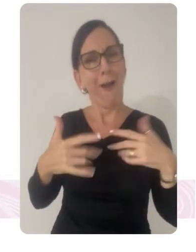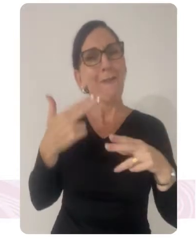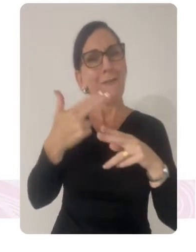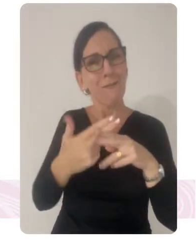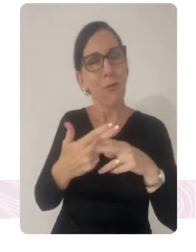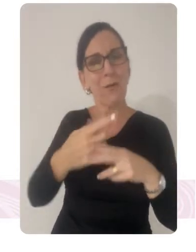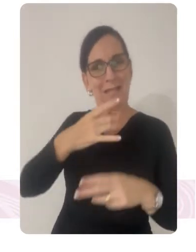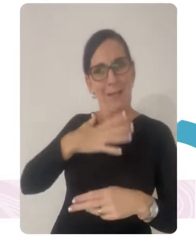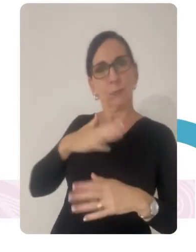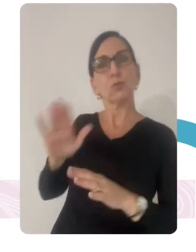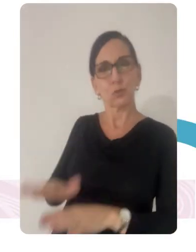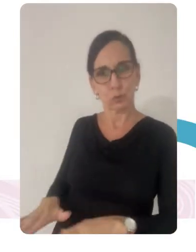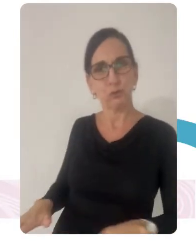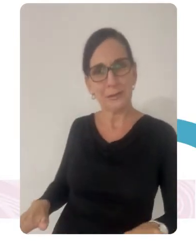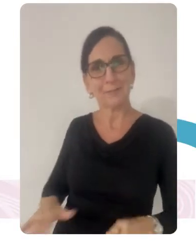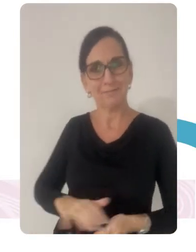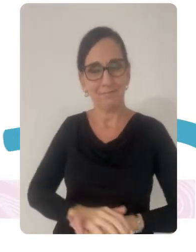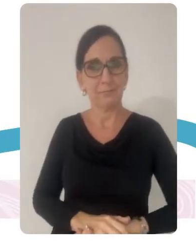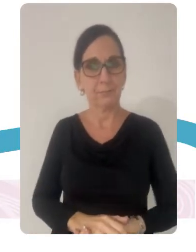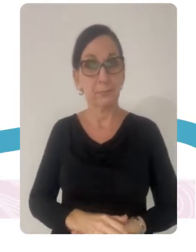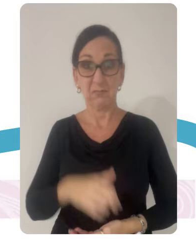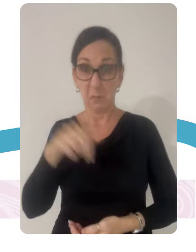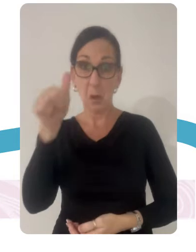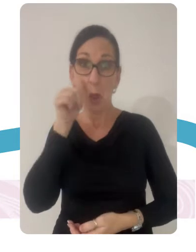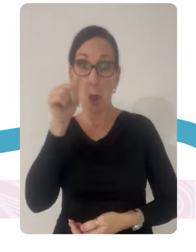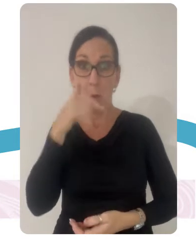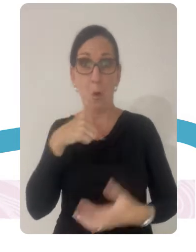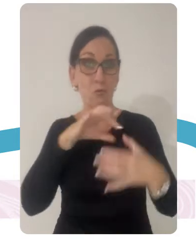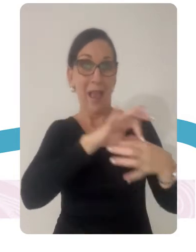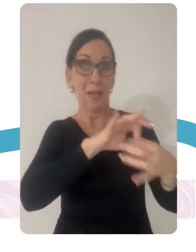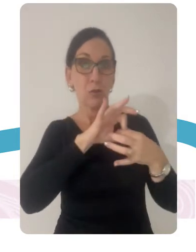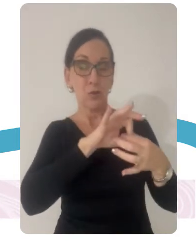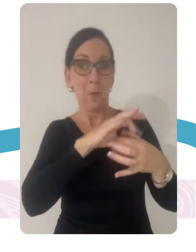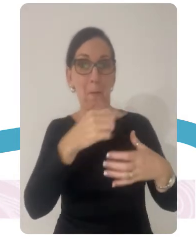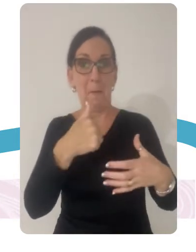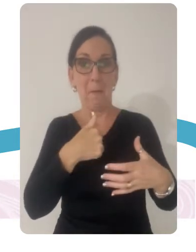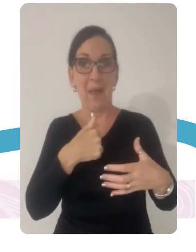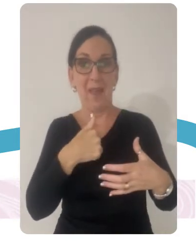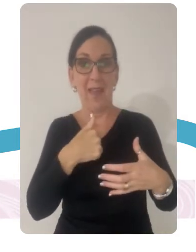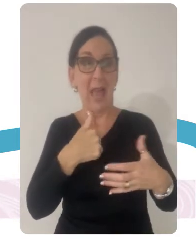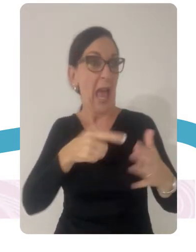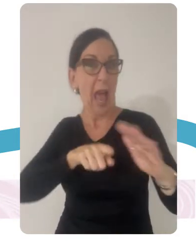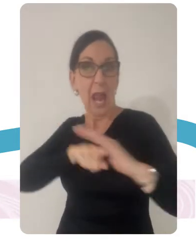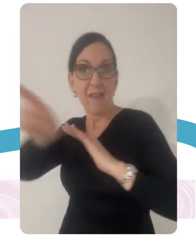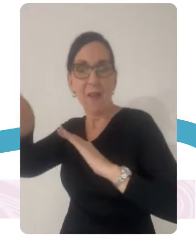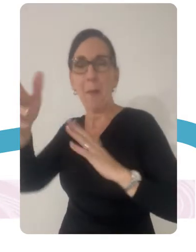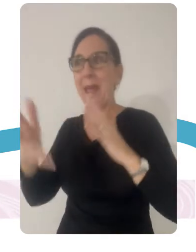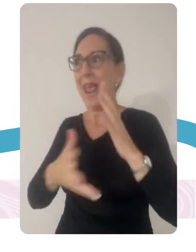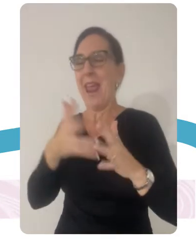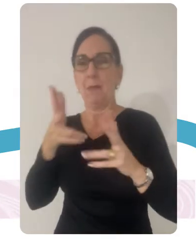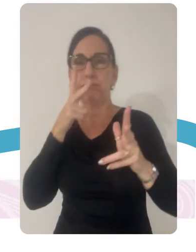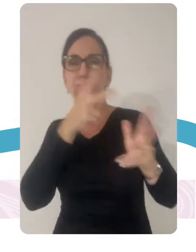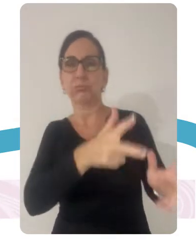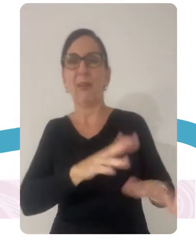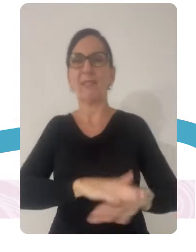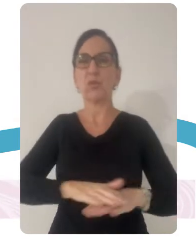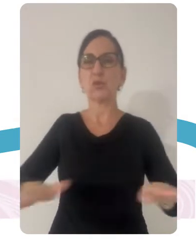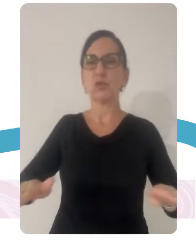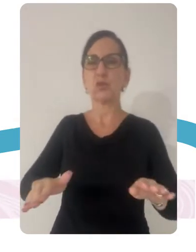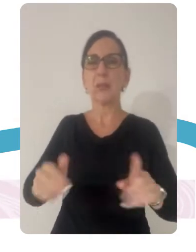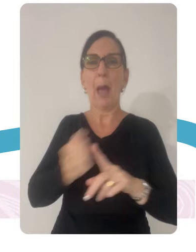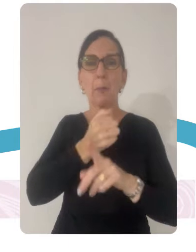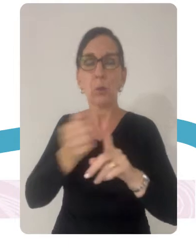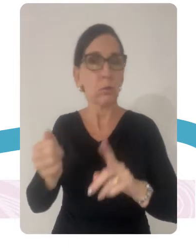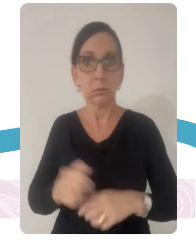themselves and their children. We also know that leaving a relationship does not always mean the end of the abuse. In